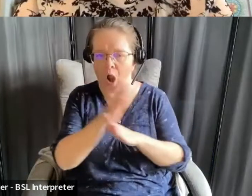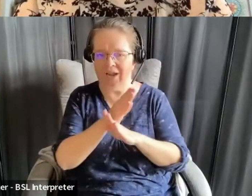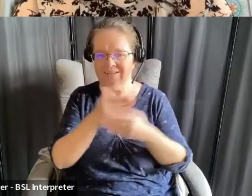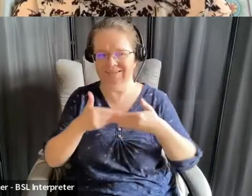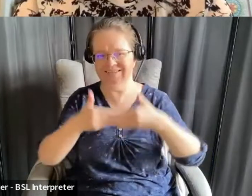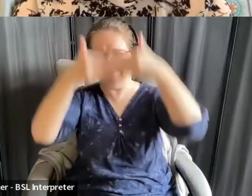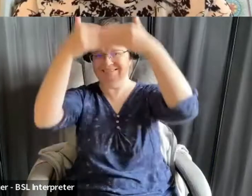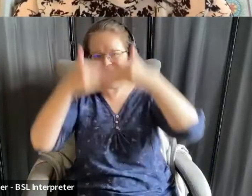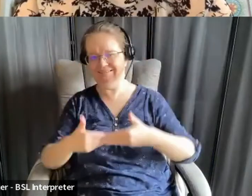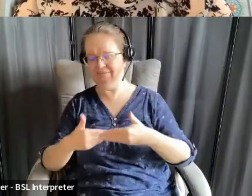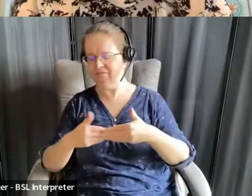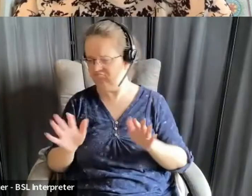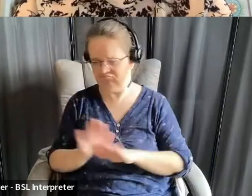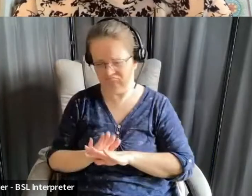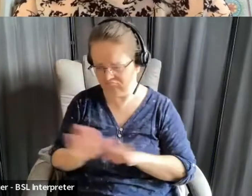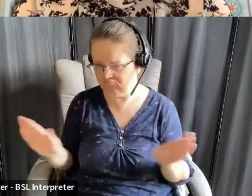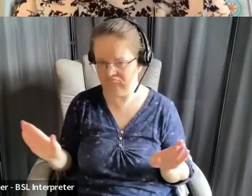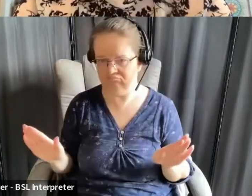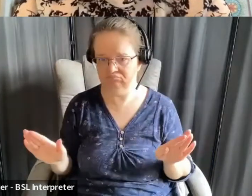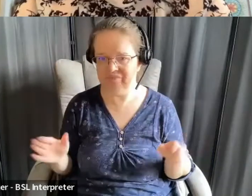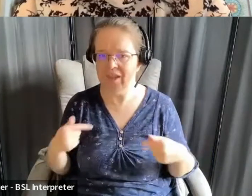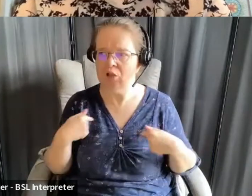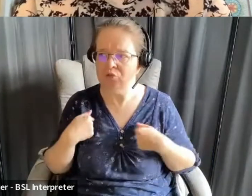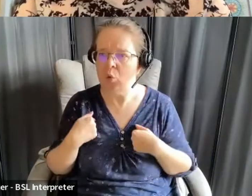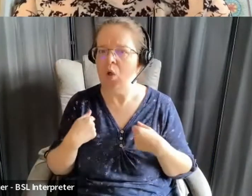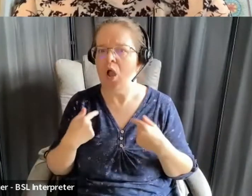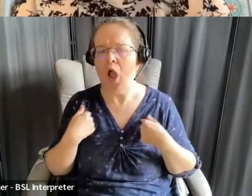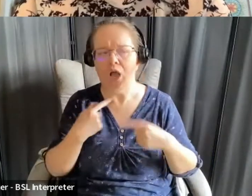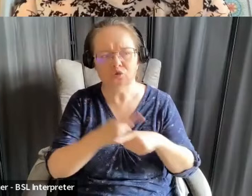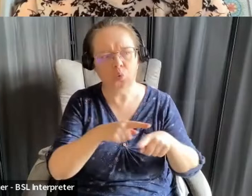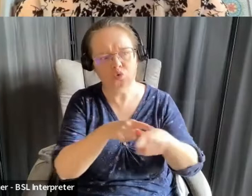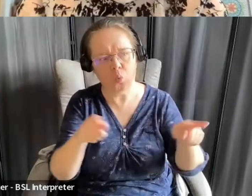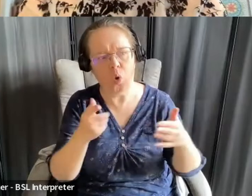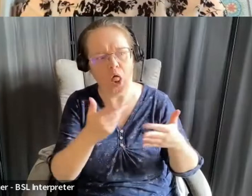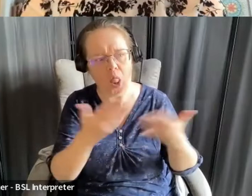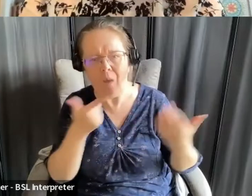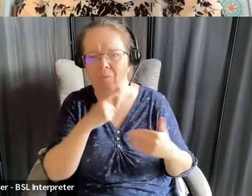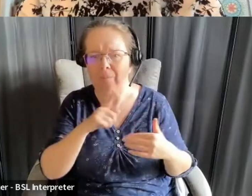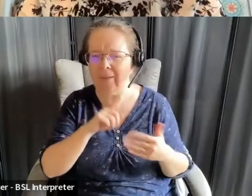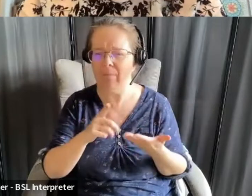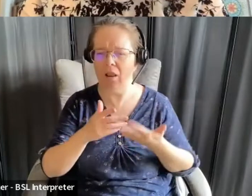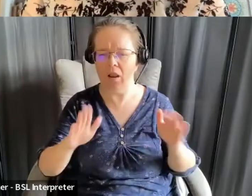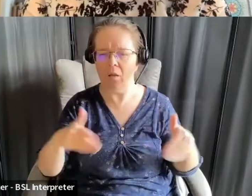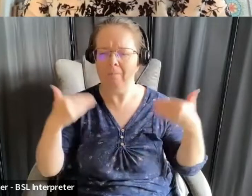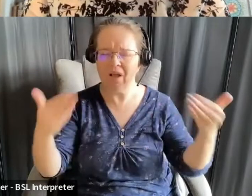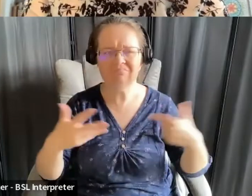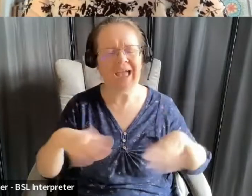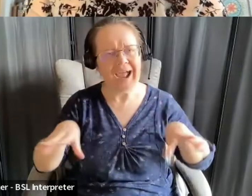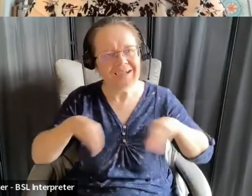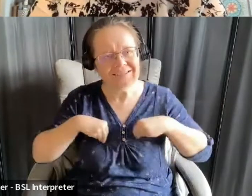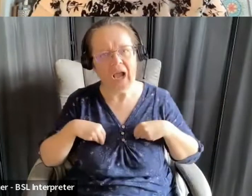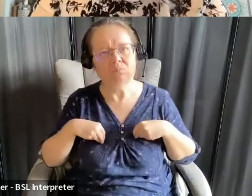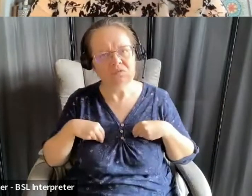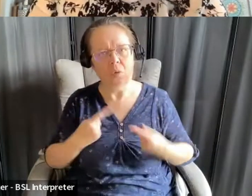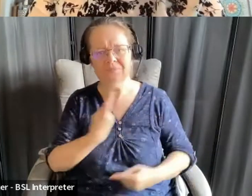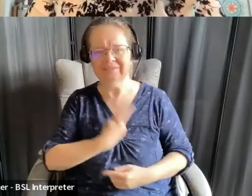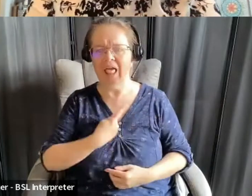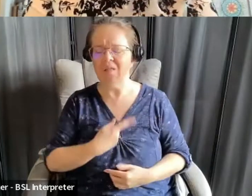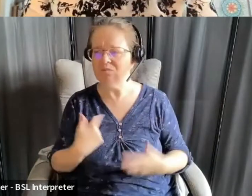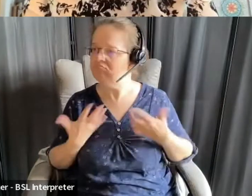that radar. So I'm helping lots of people moving forward to accept themselves, which